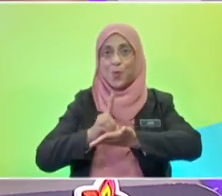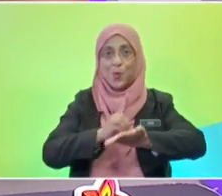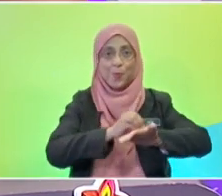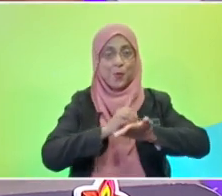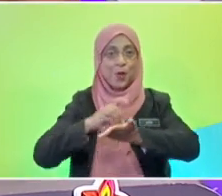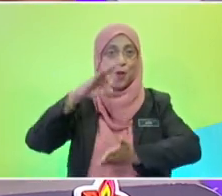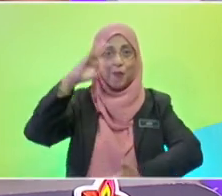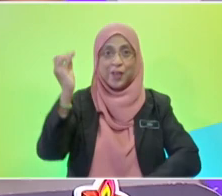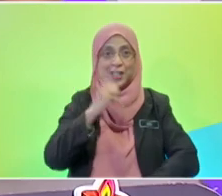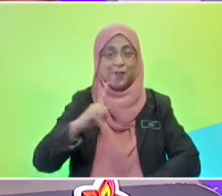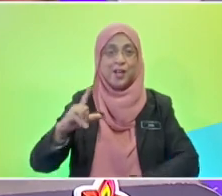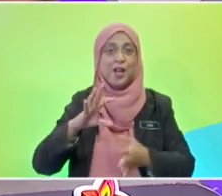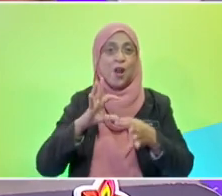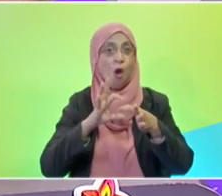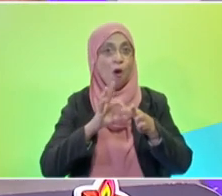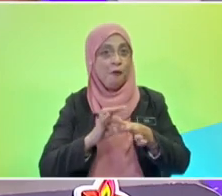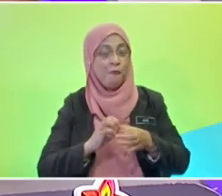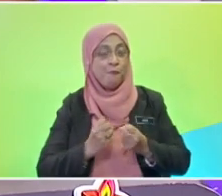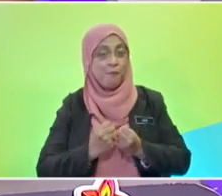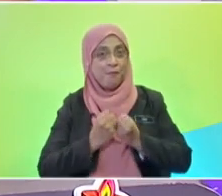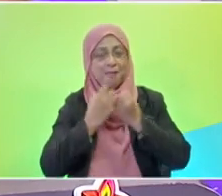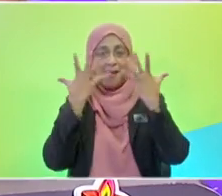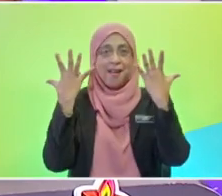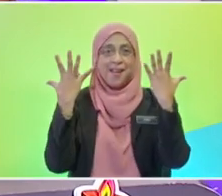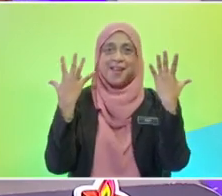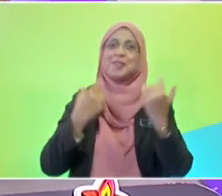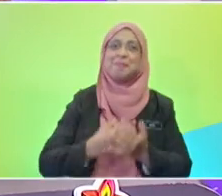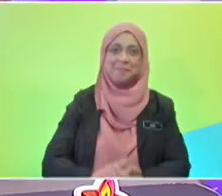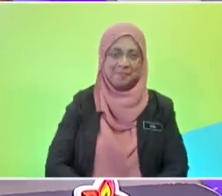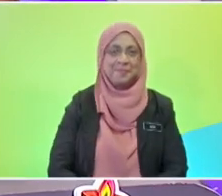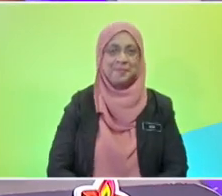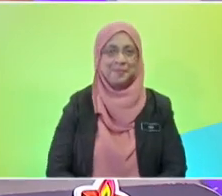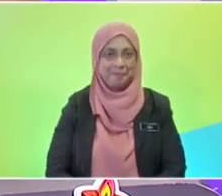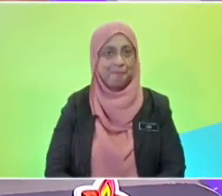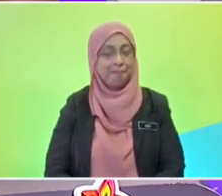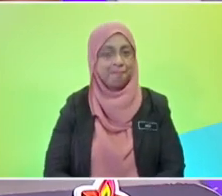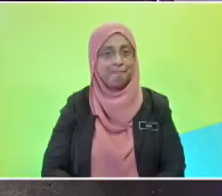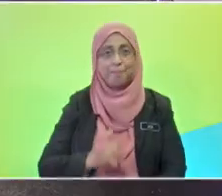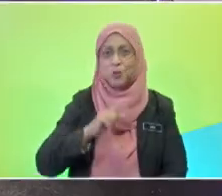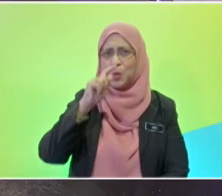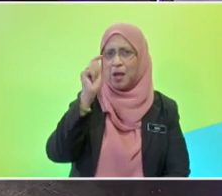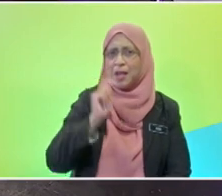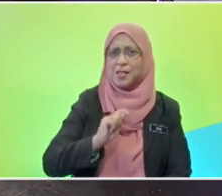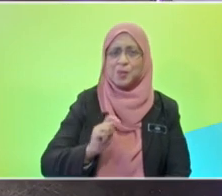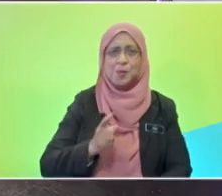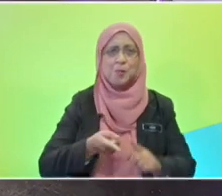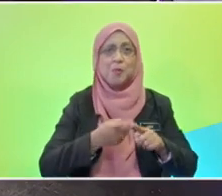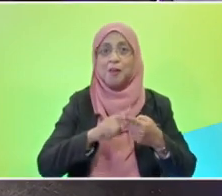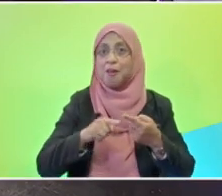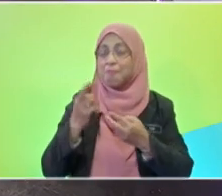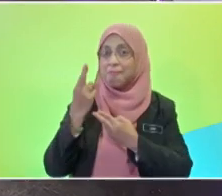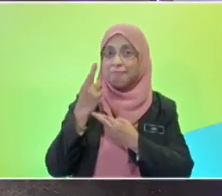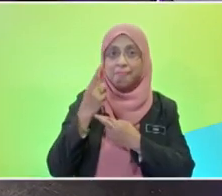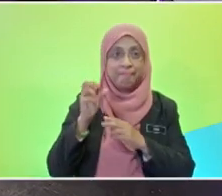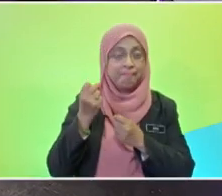Festival of Lights. Festival of Lights. Okay, yes. I want to ask my friends, is everybody ready for